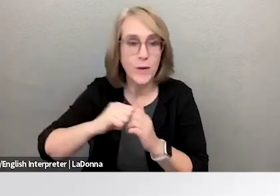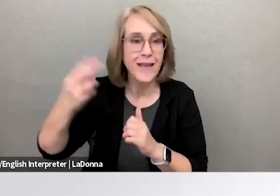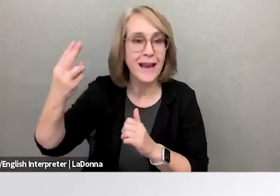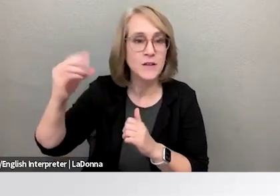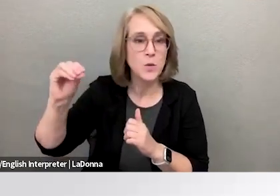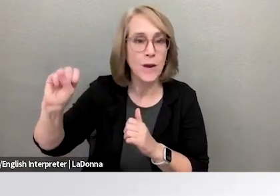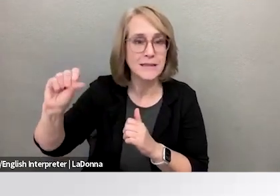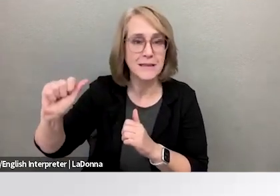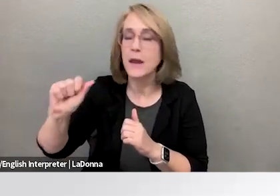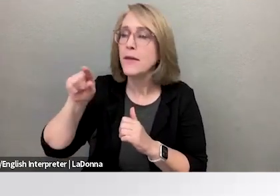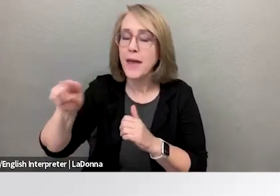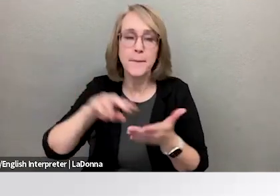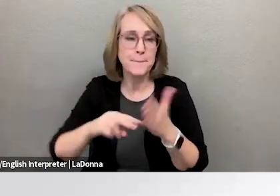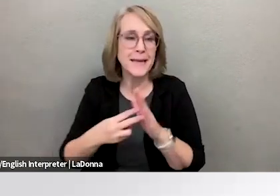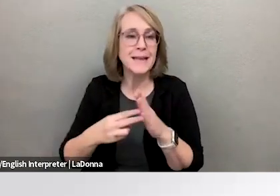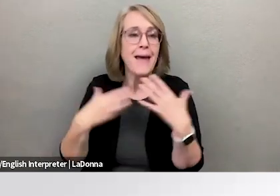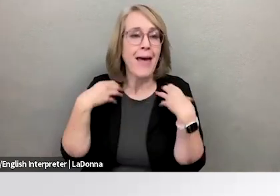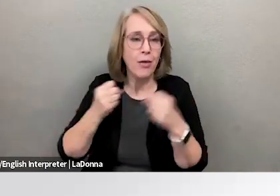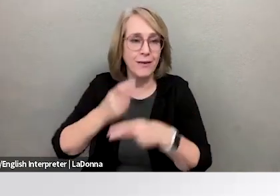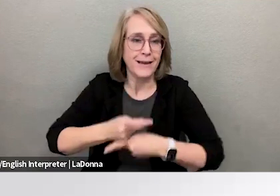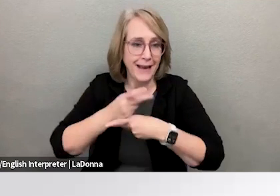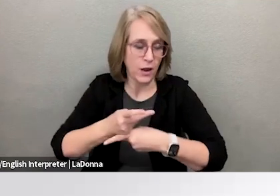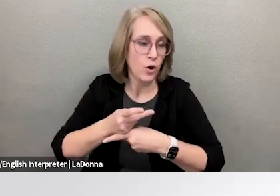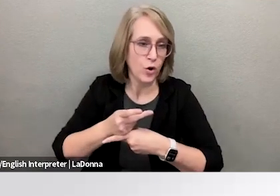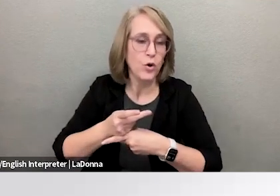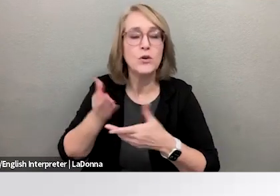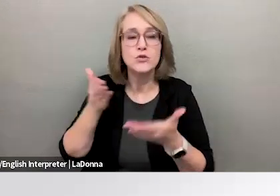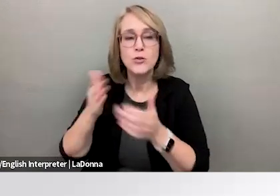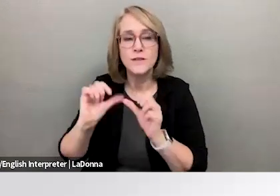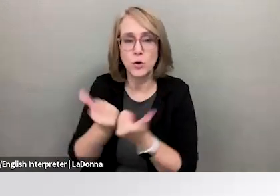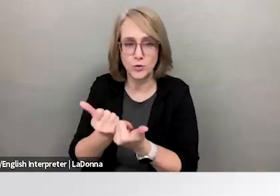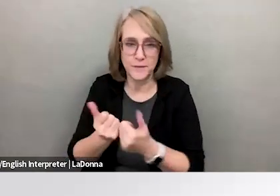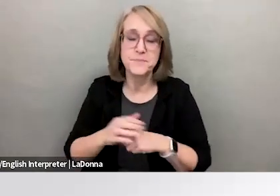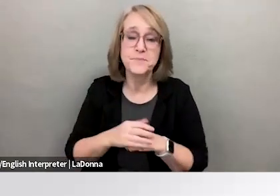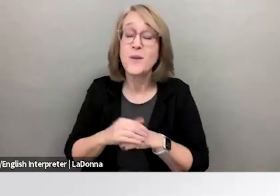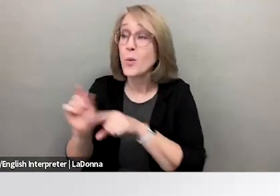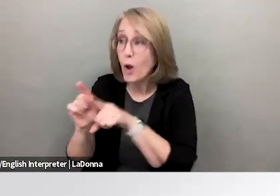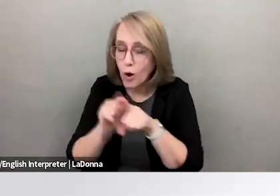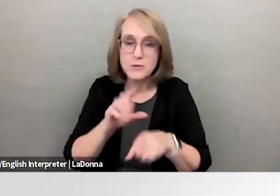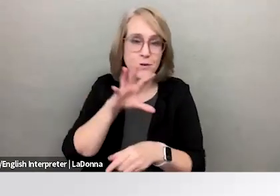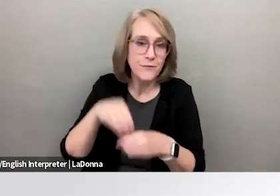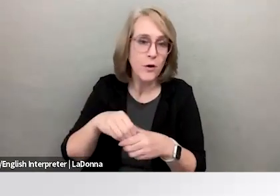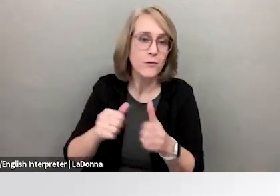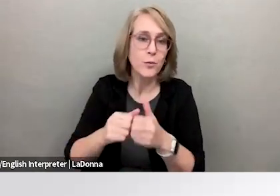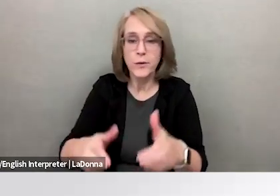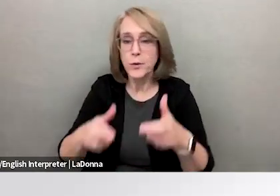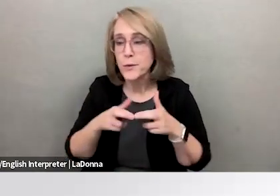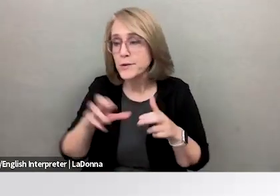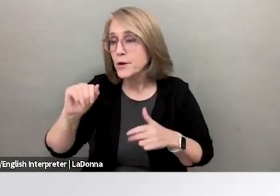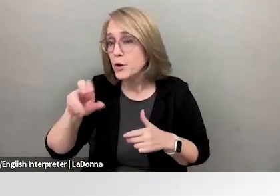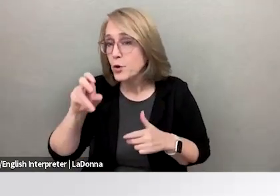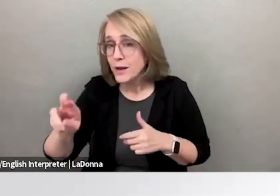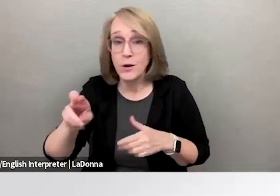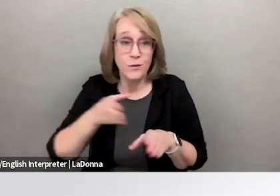looking for a healthcare career. And we're also on the Regional Career Pathway, which is a program to match